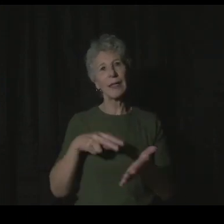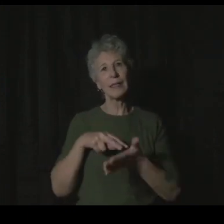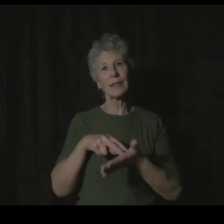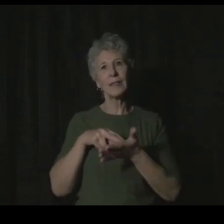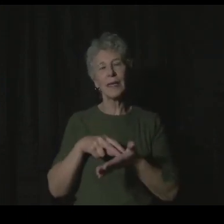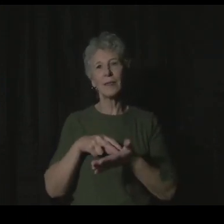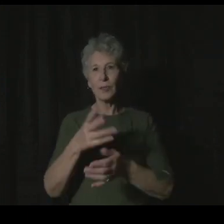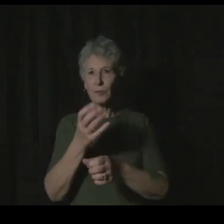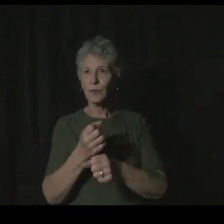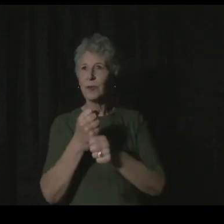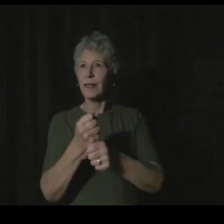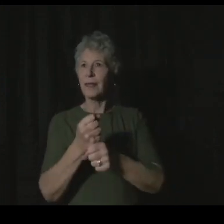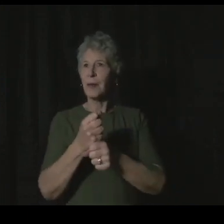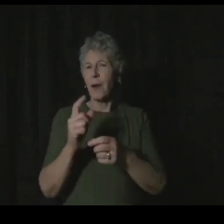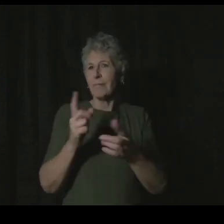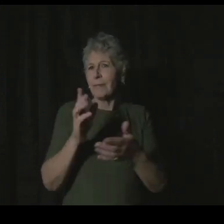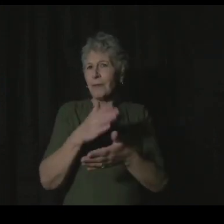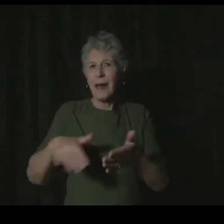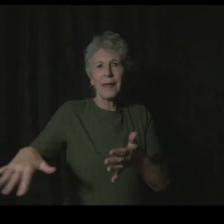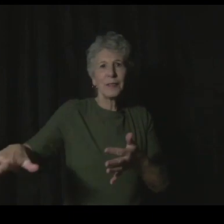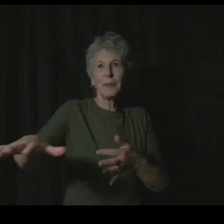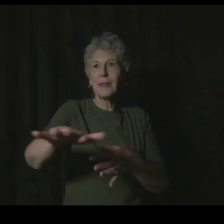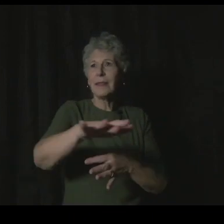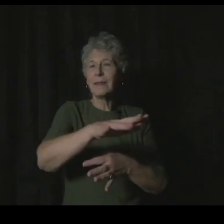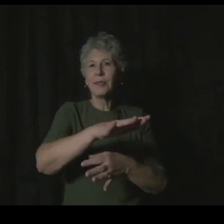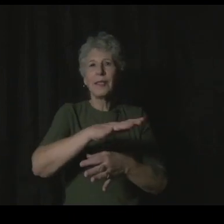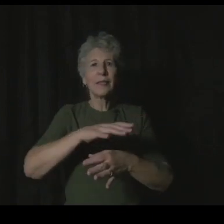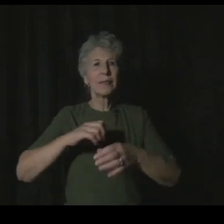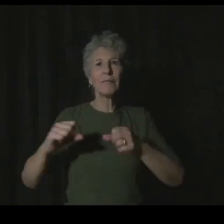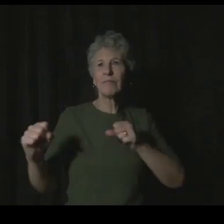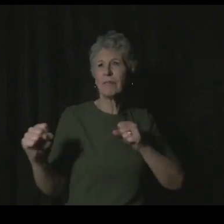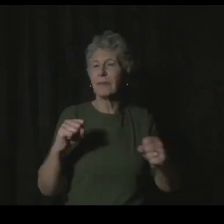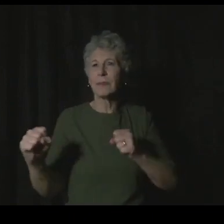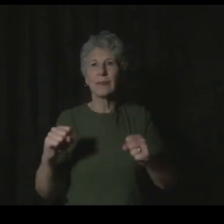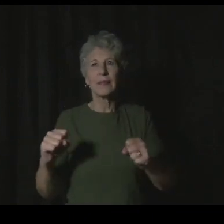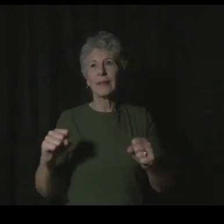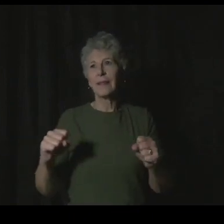I stand. When everything around me is shaking,